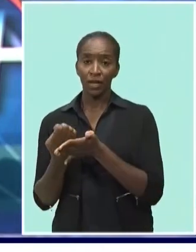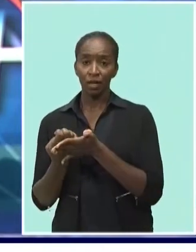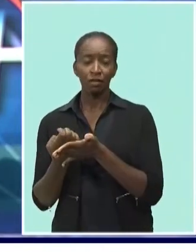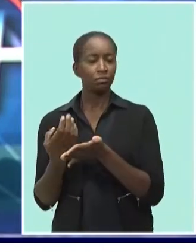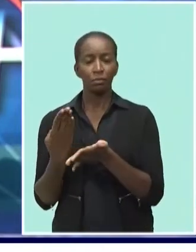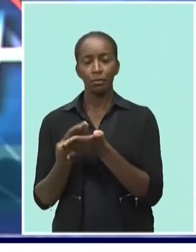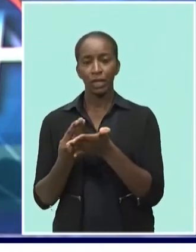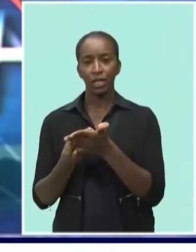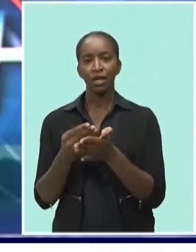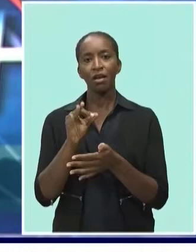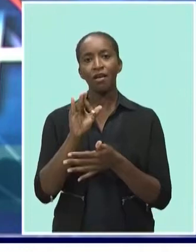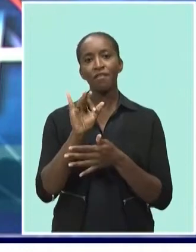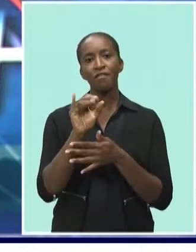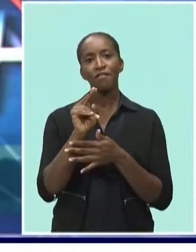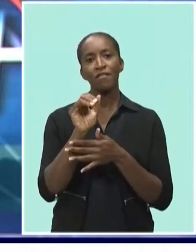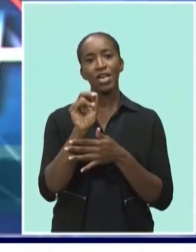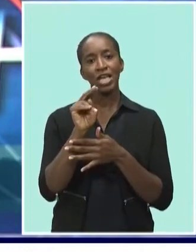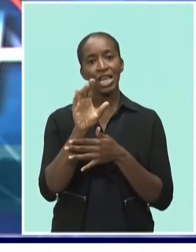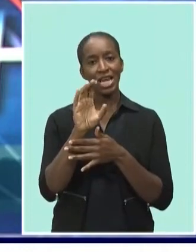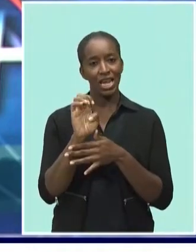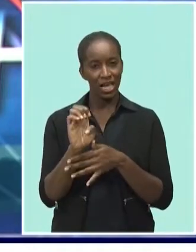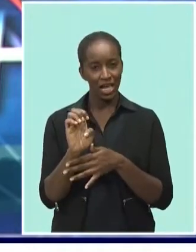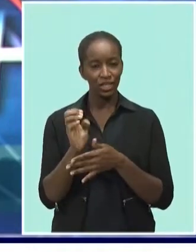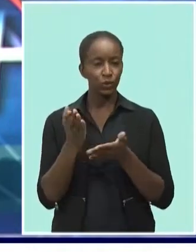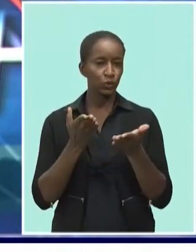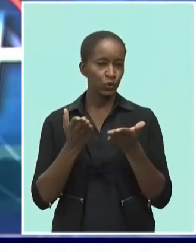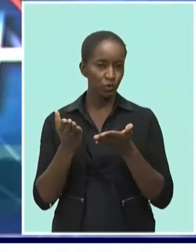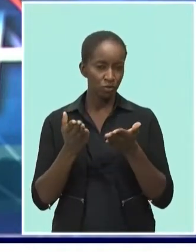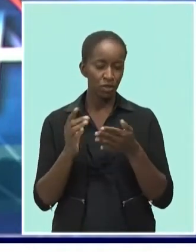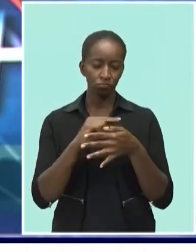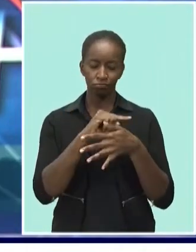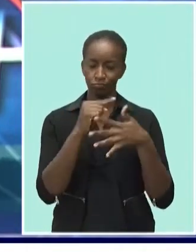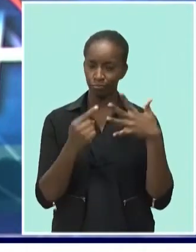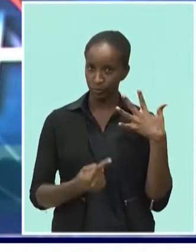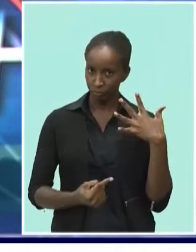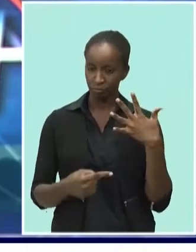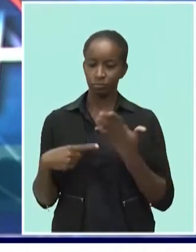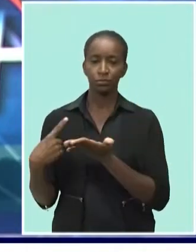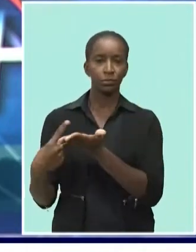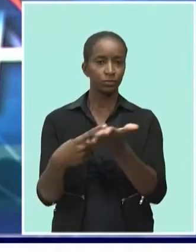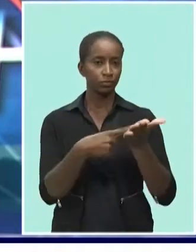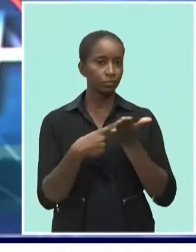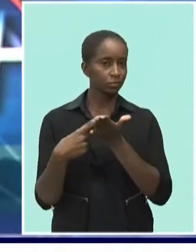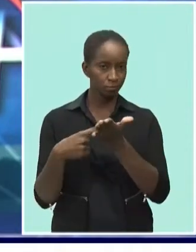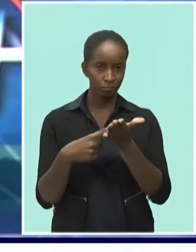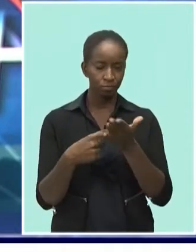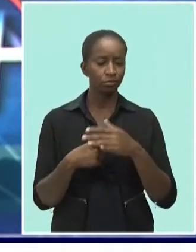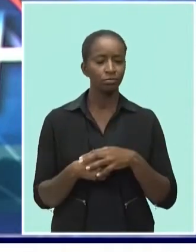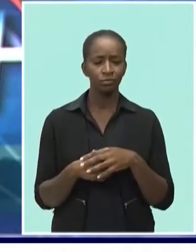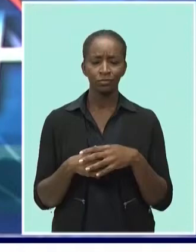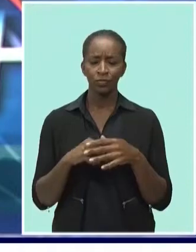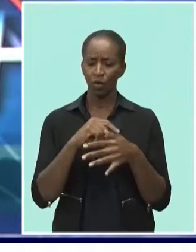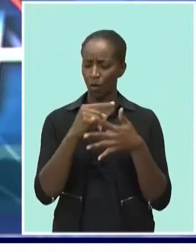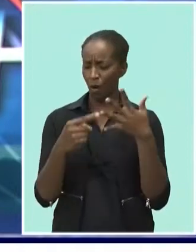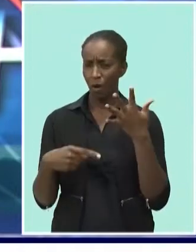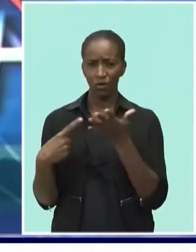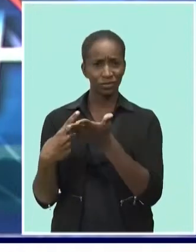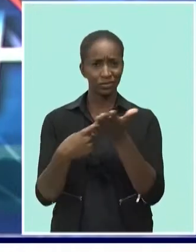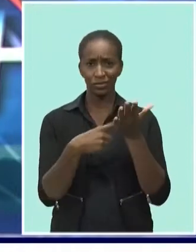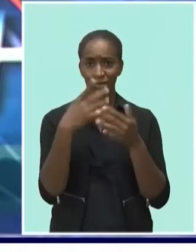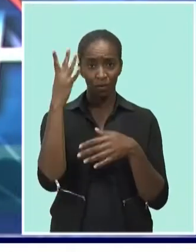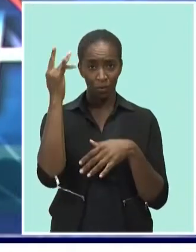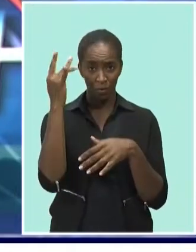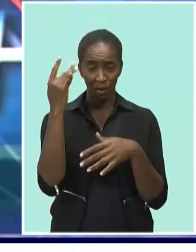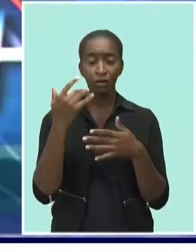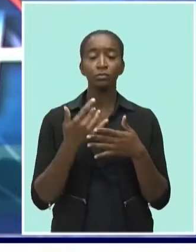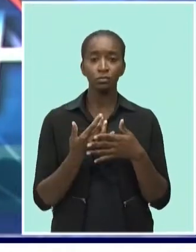Science and Smart Technology, Senator Kay McConney, says the bills relate to Barbados' obligation under its commitment to follow